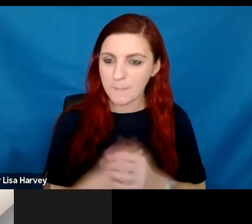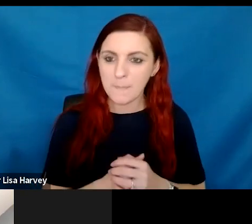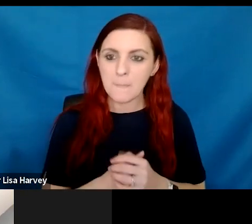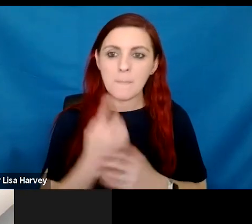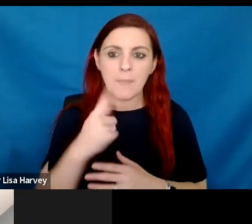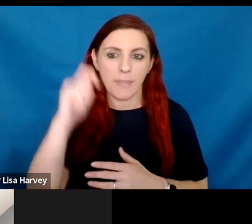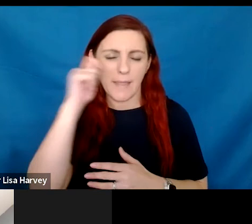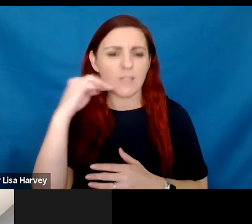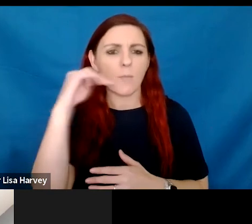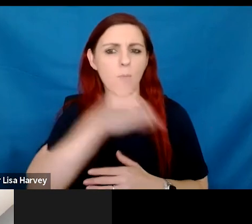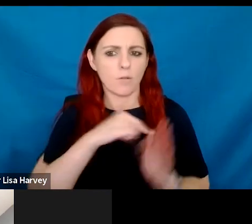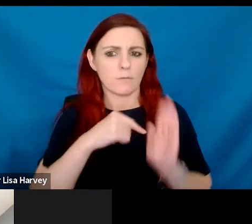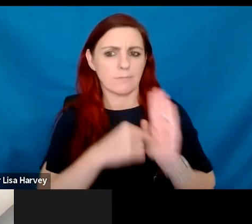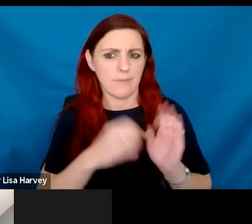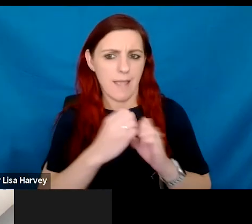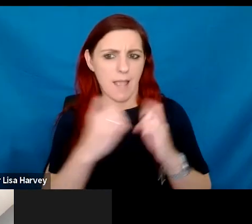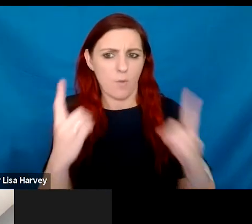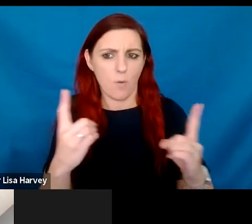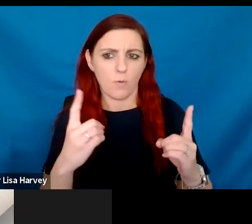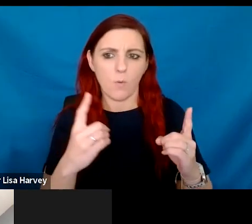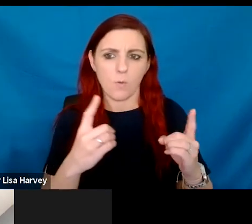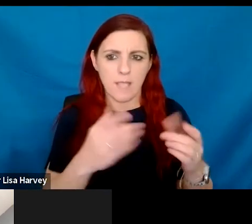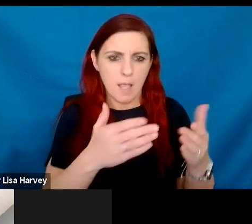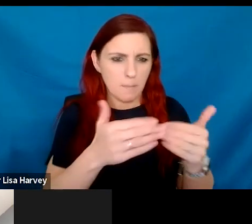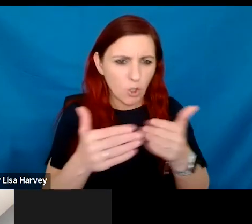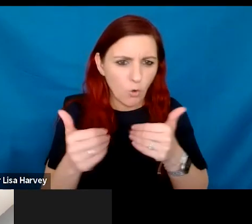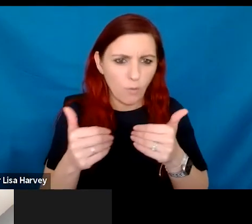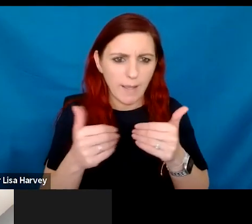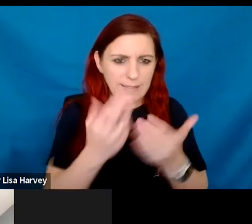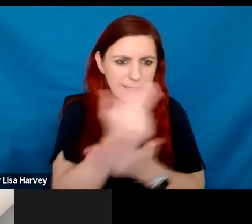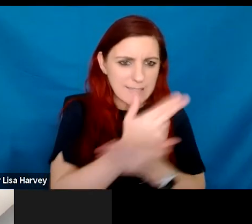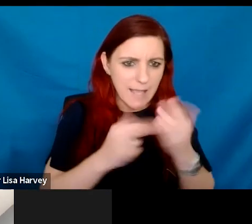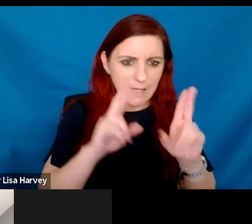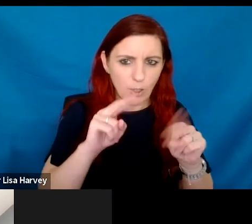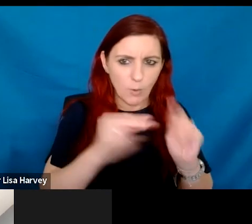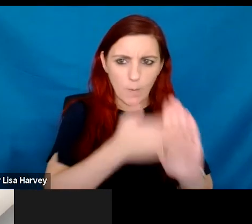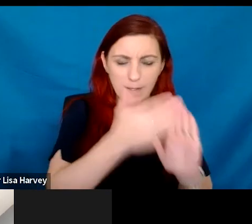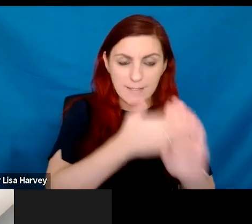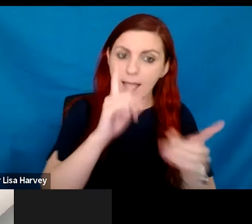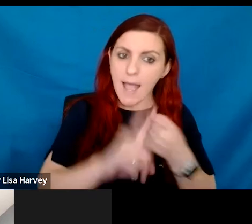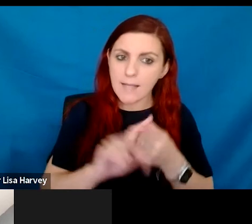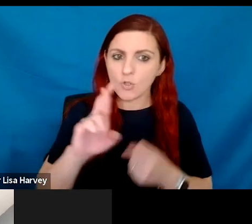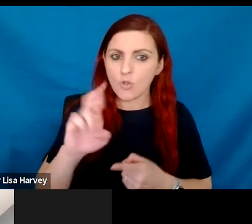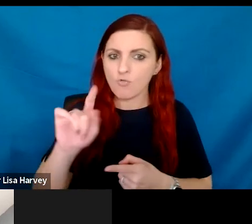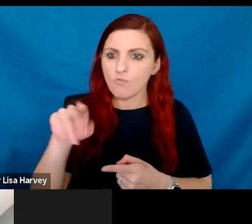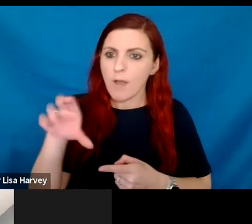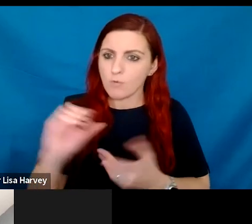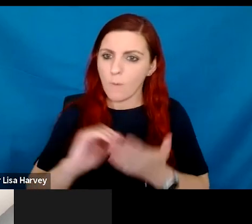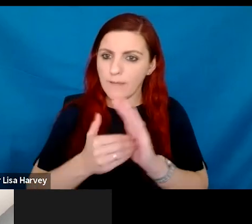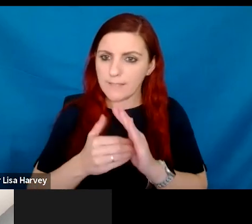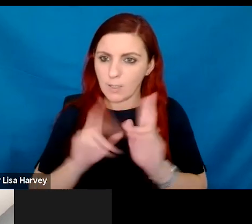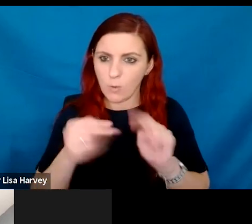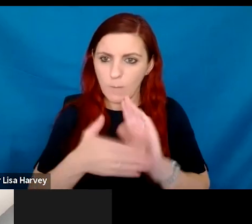it's important that everyone procuring and designing new buildings and retrofitting existing buildings is aware of the benefits